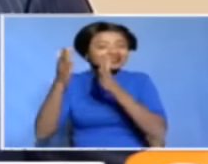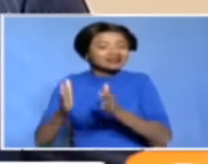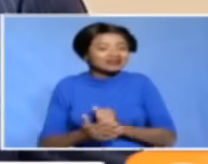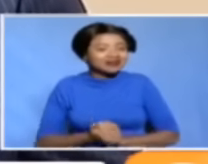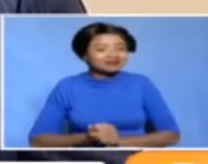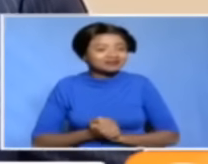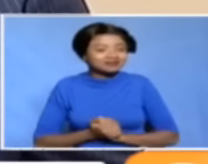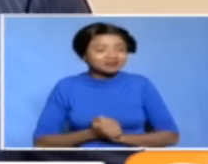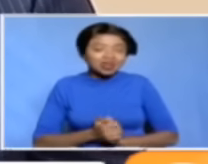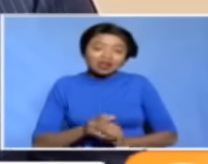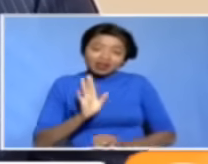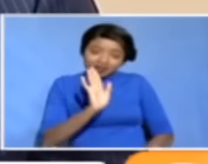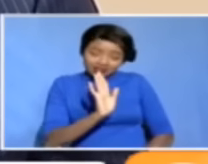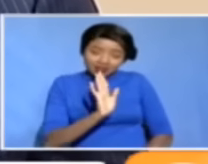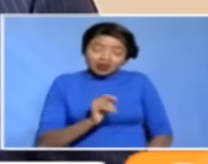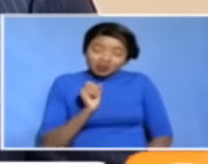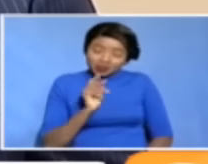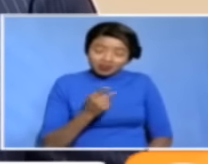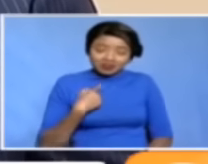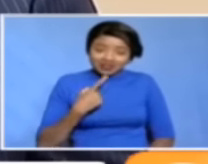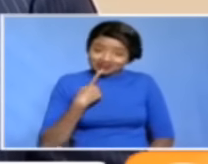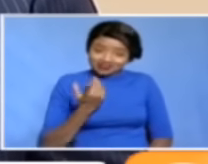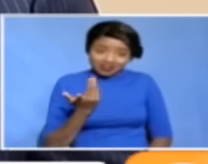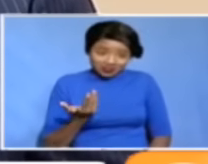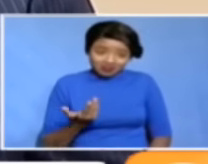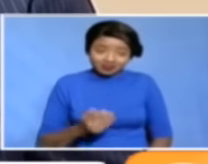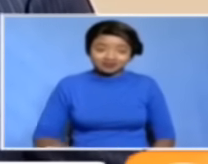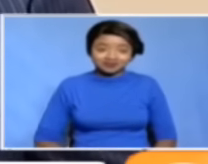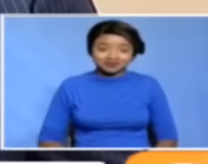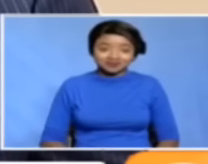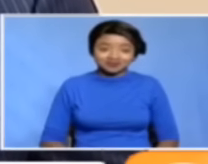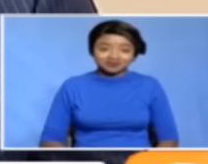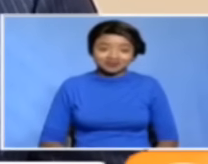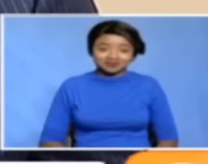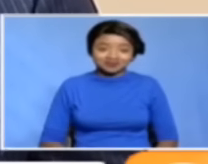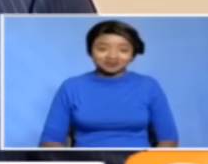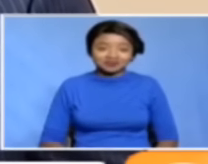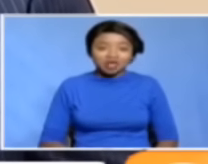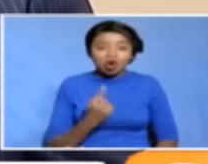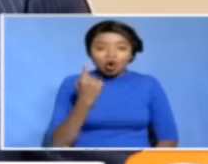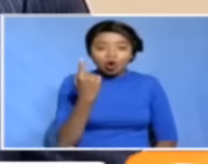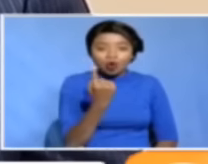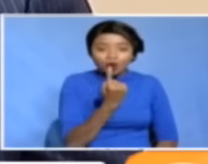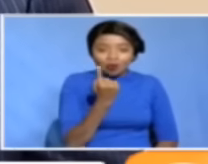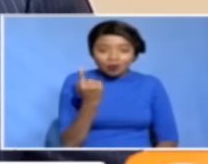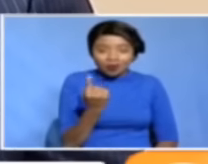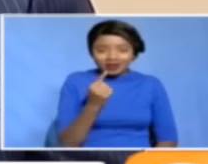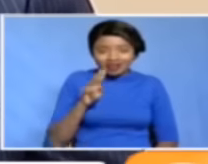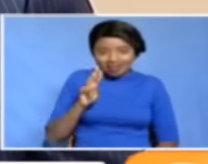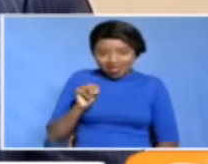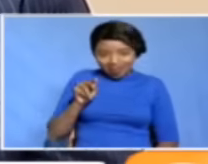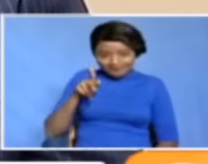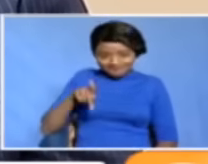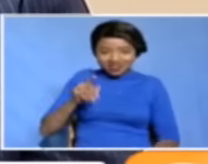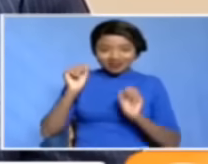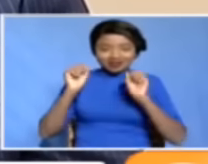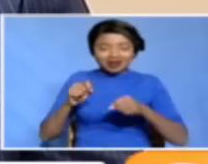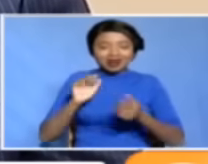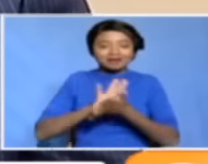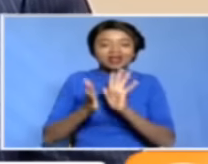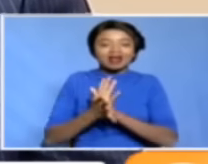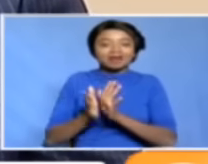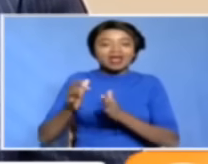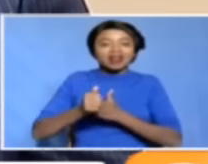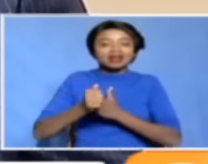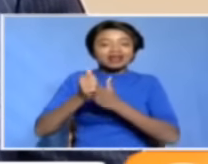else acting in that respect. Yeah. It's only a member of parliament who can become the leader of majority. Because